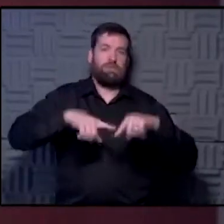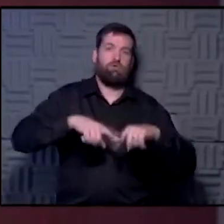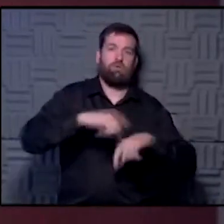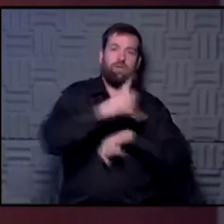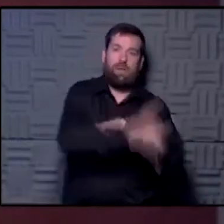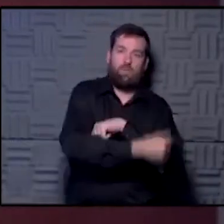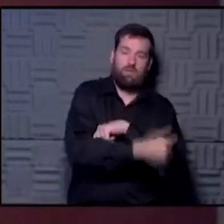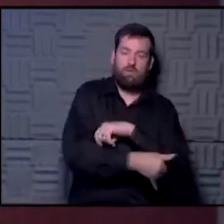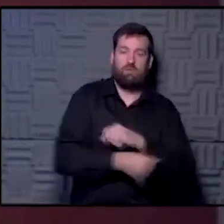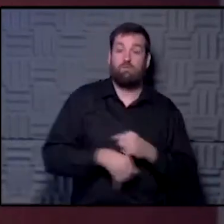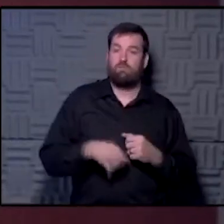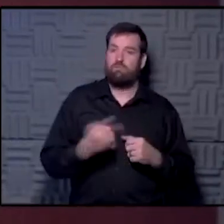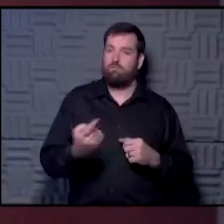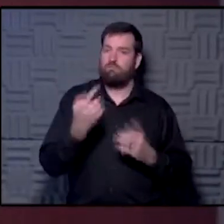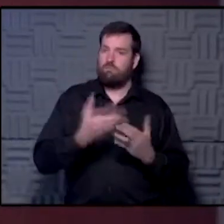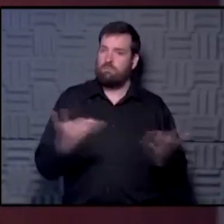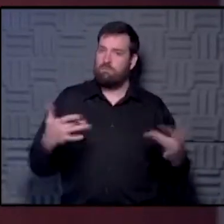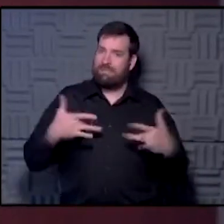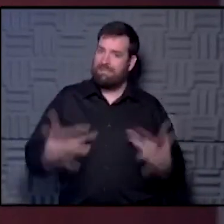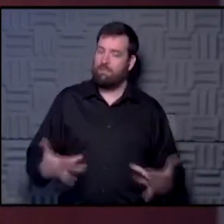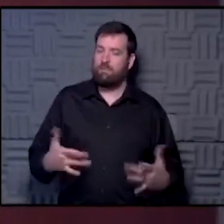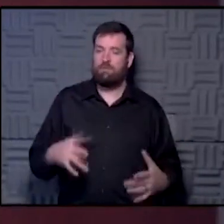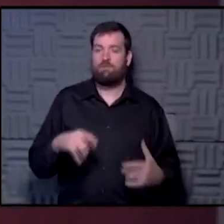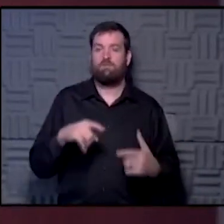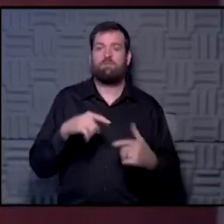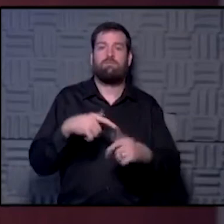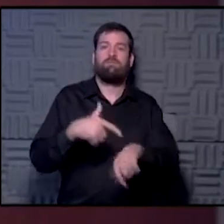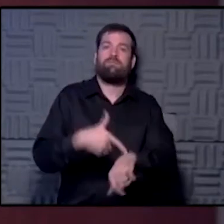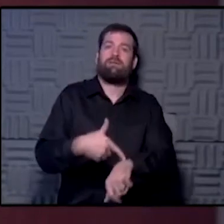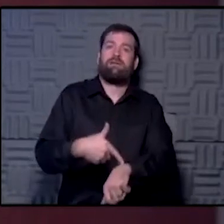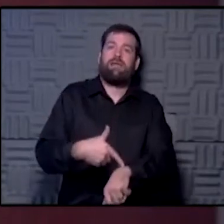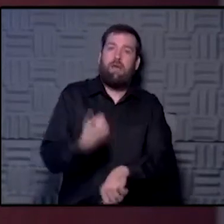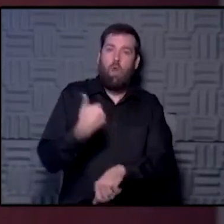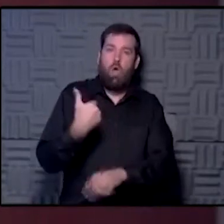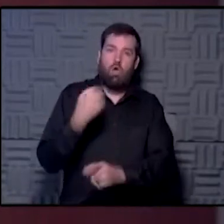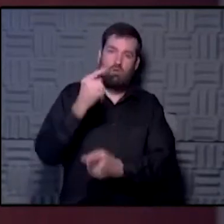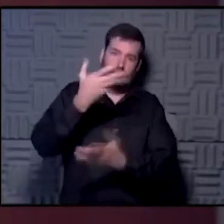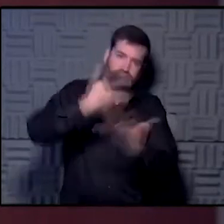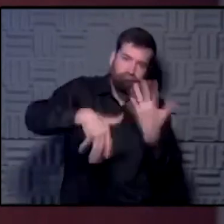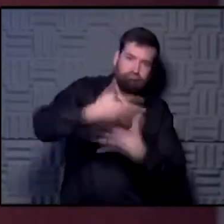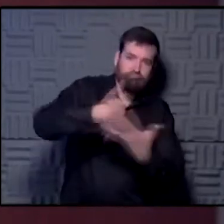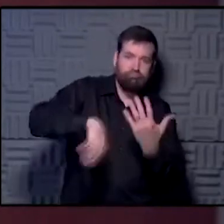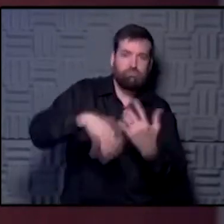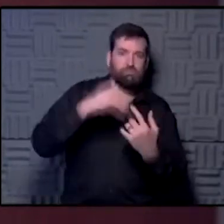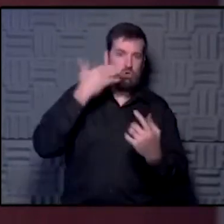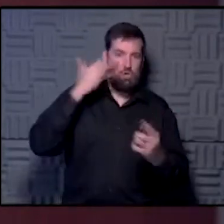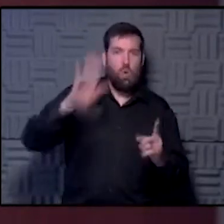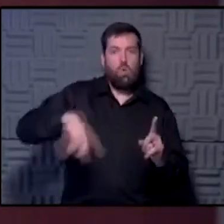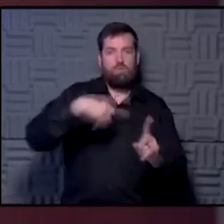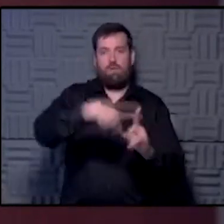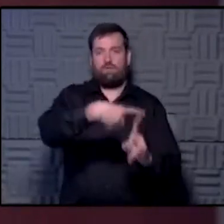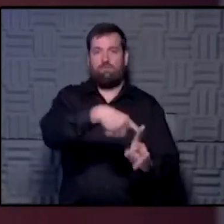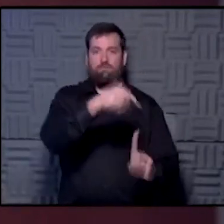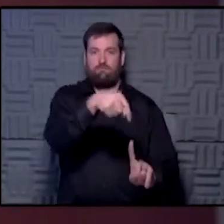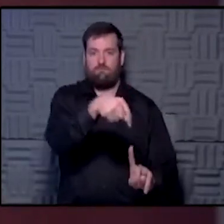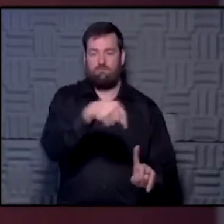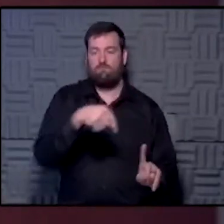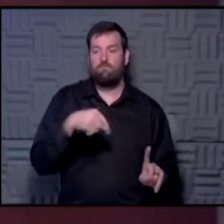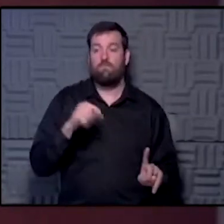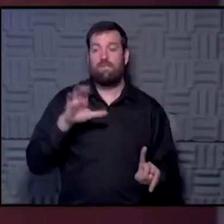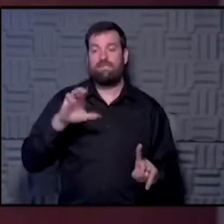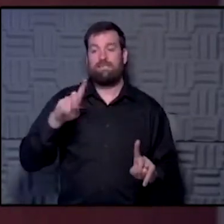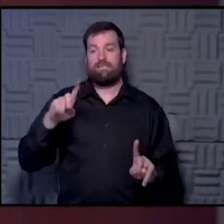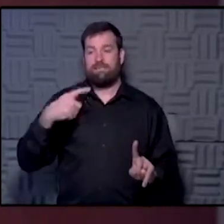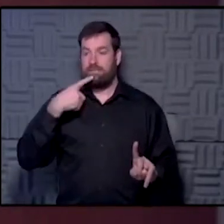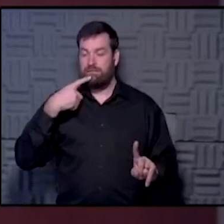depending on one thing that typically is a factor is the duration of time in which you were around a known positive individual. So the CDC